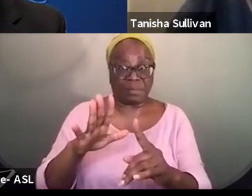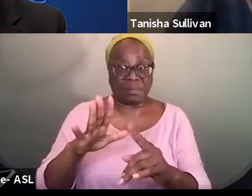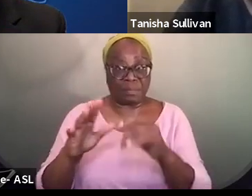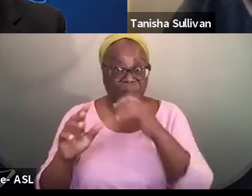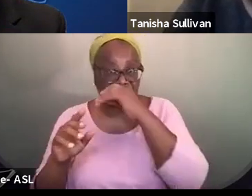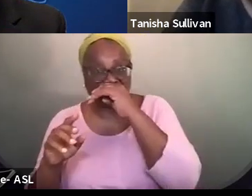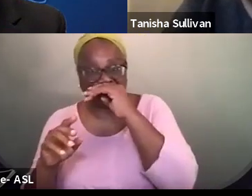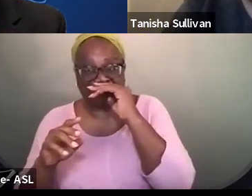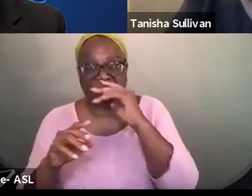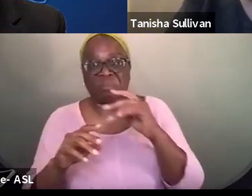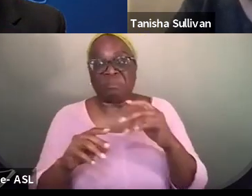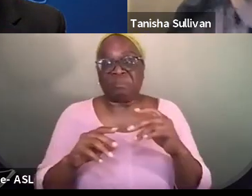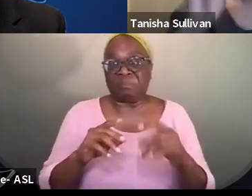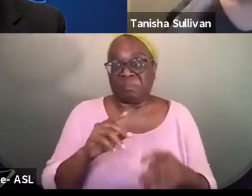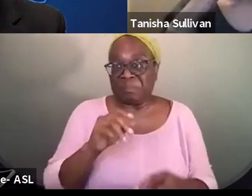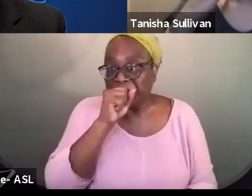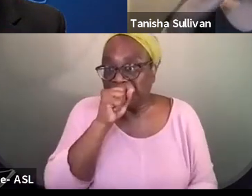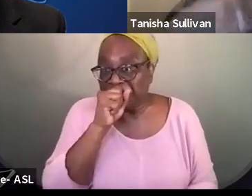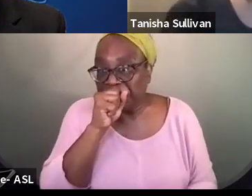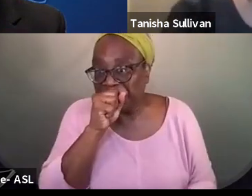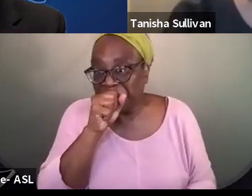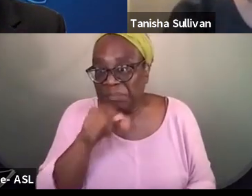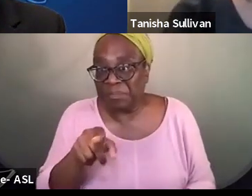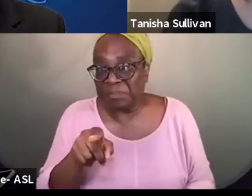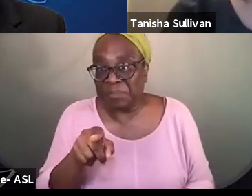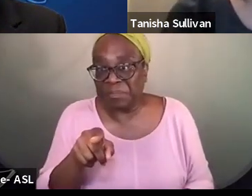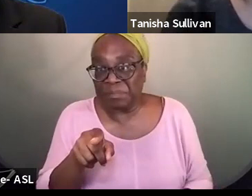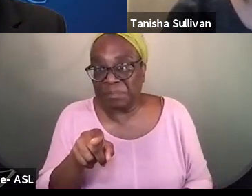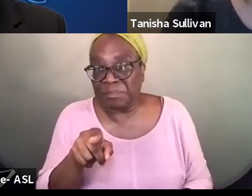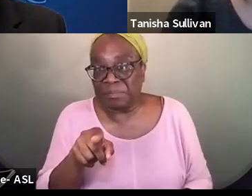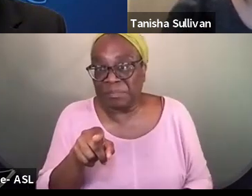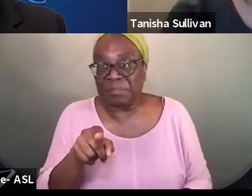Please unmute yourself. I can.